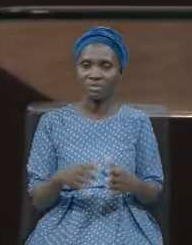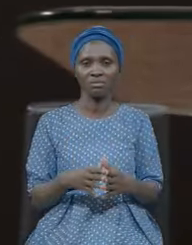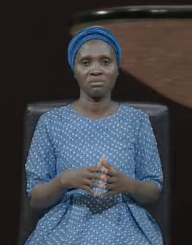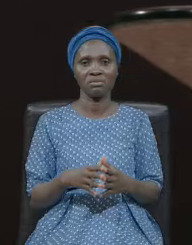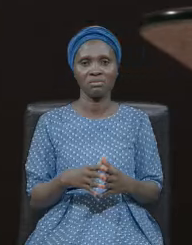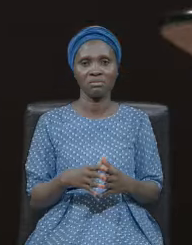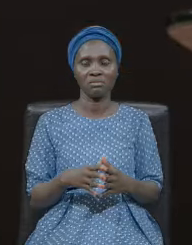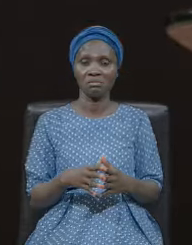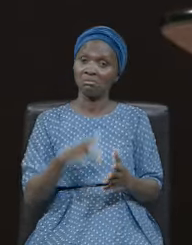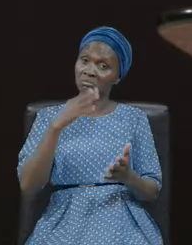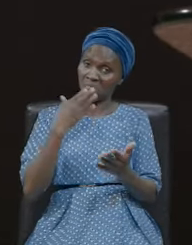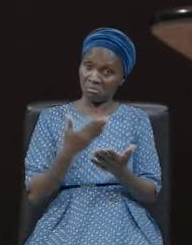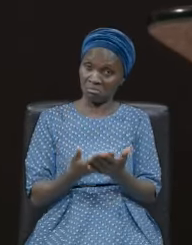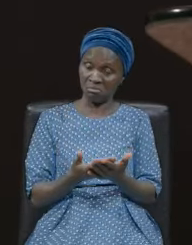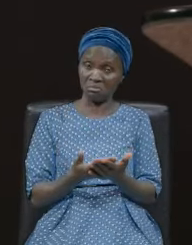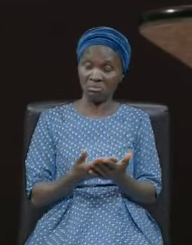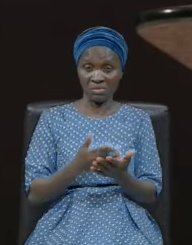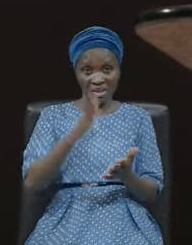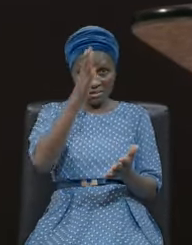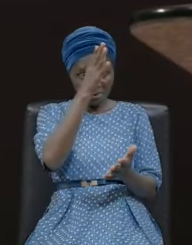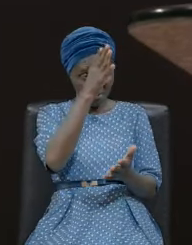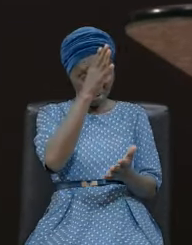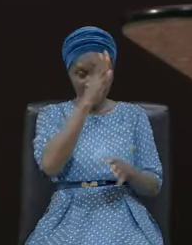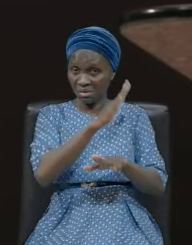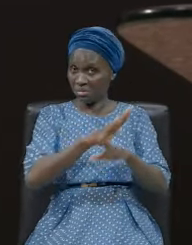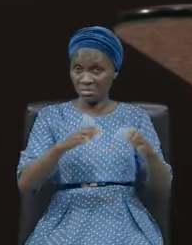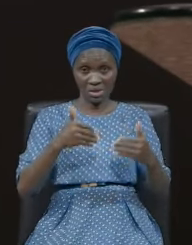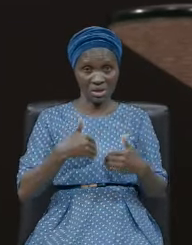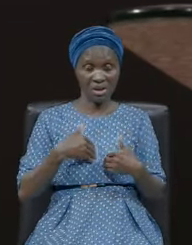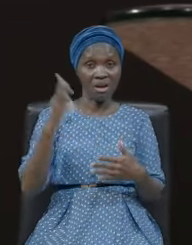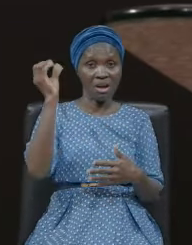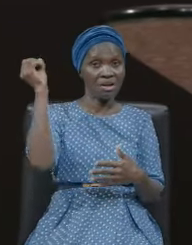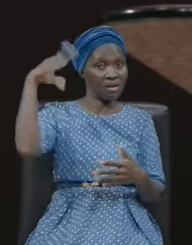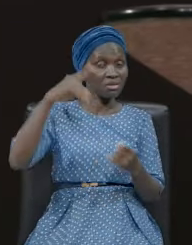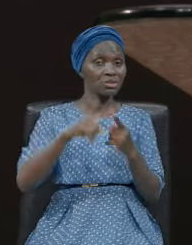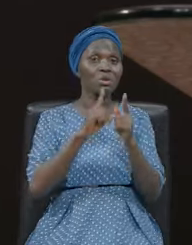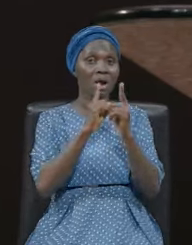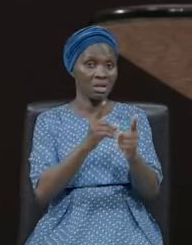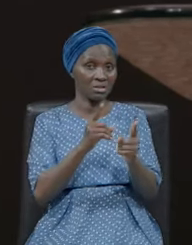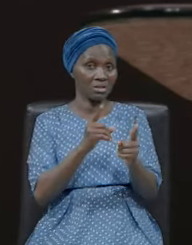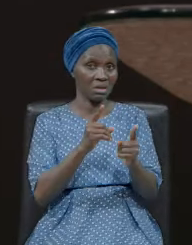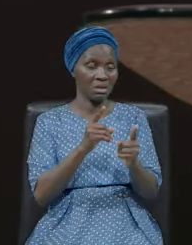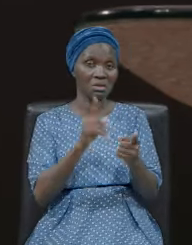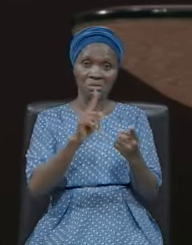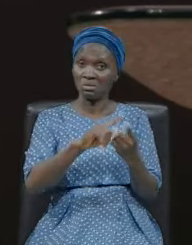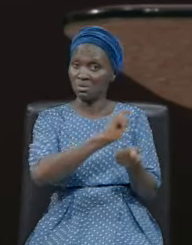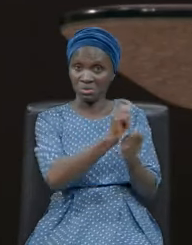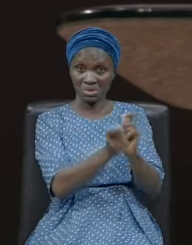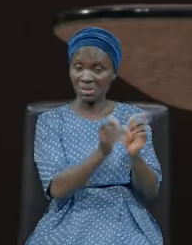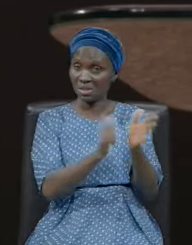the grace to answer or to change at that